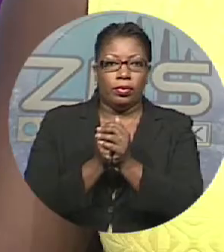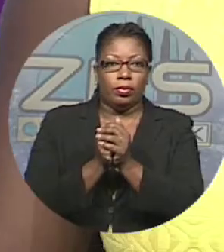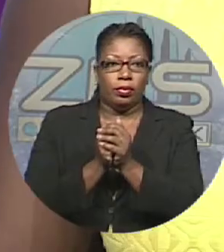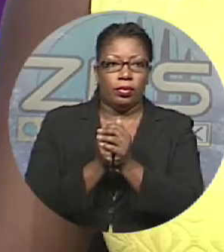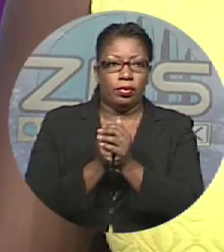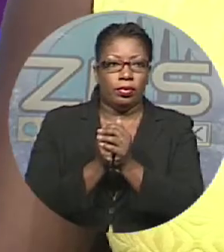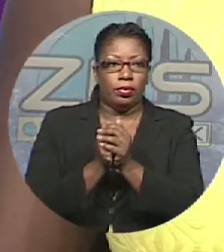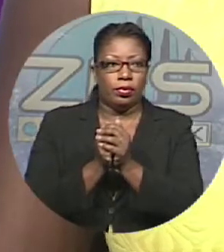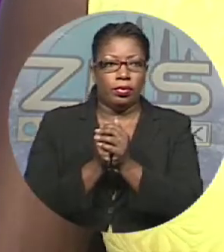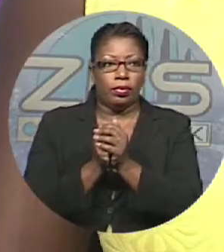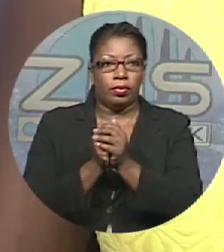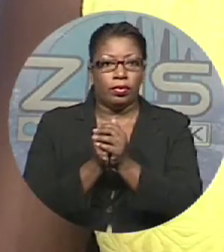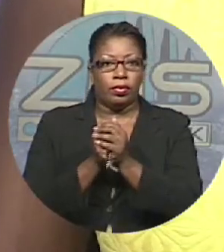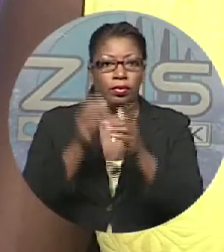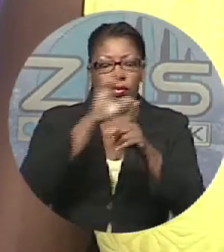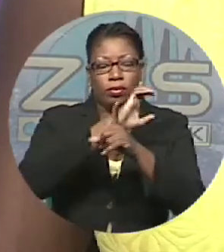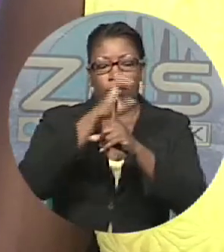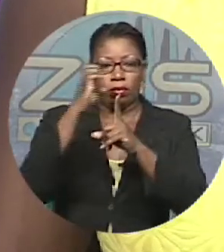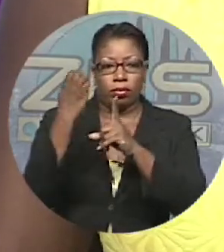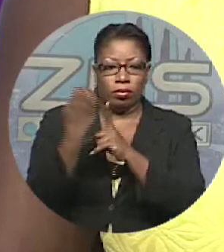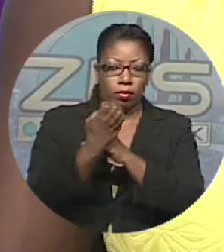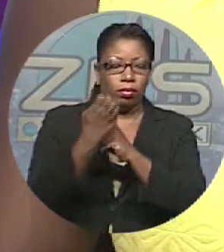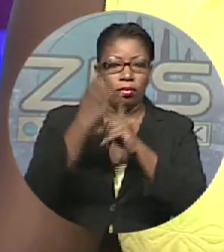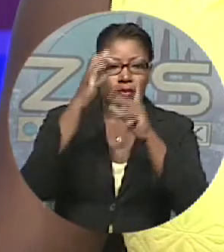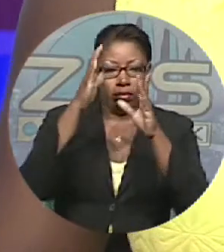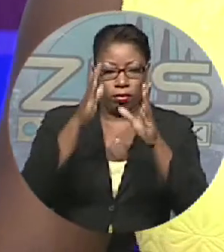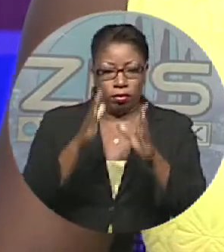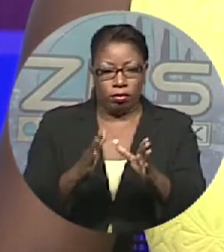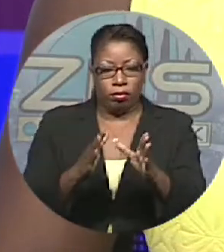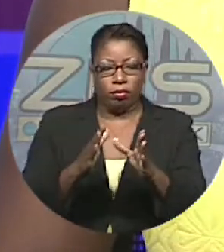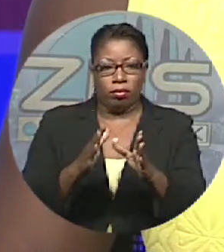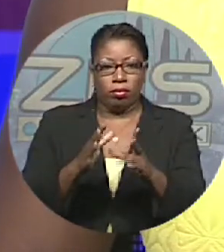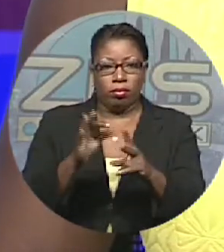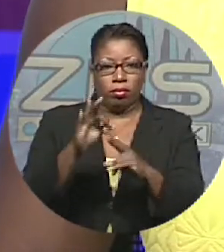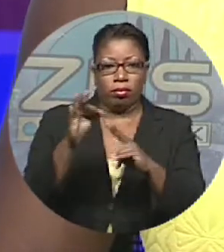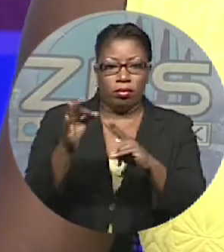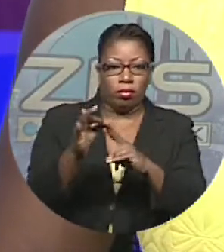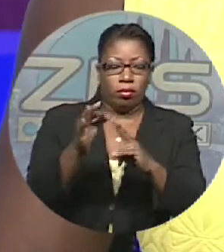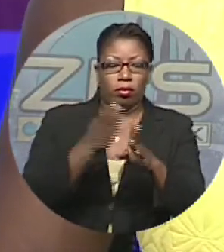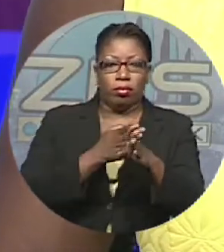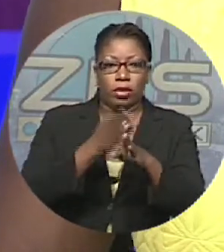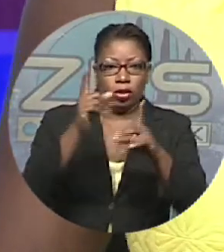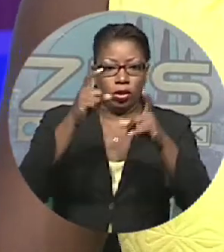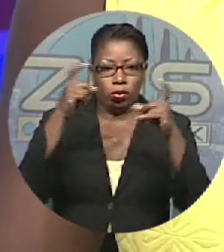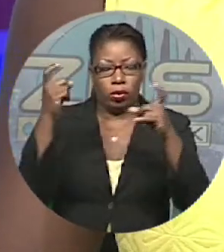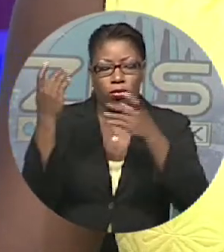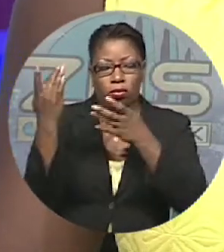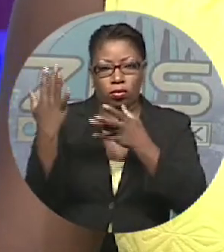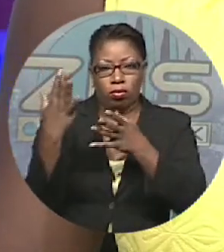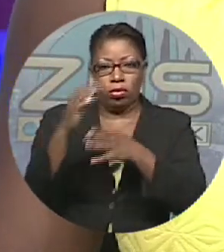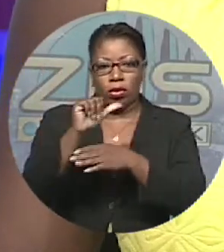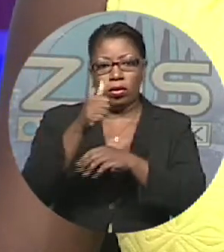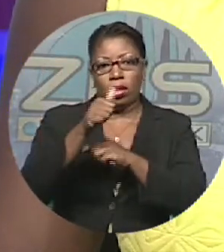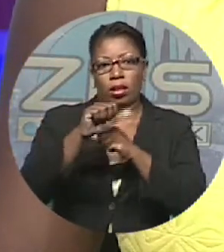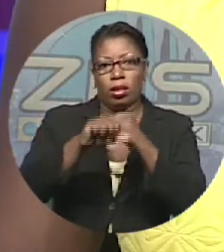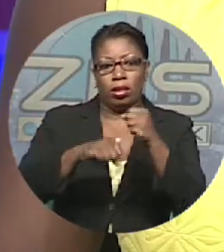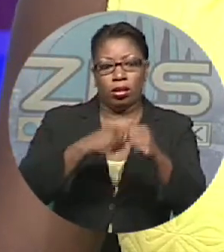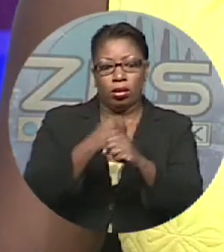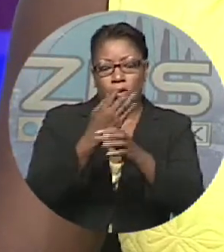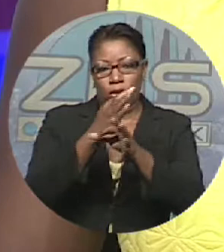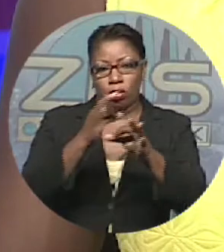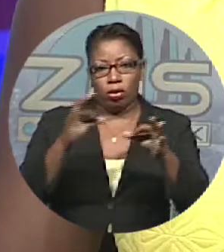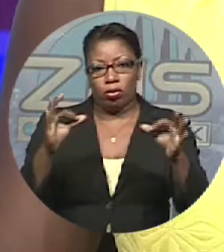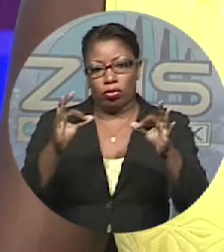News. Environmentalists scored a major win in the courts today after waging a decades-long battle to free sea animals